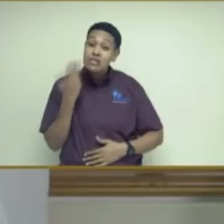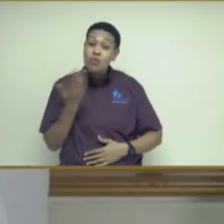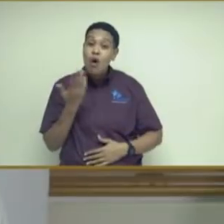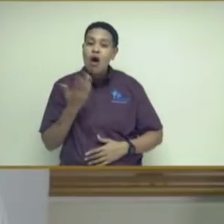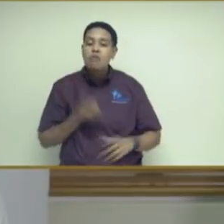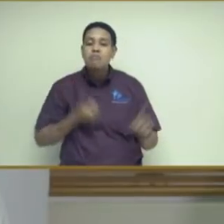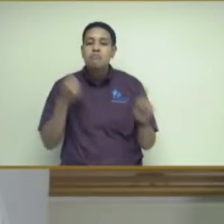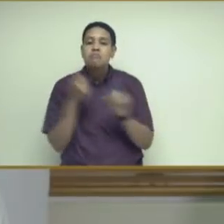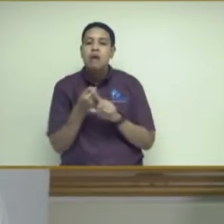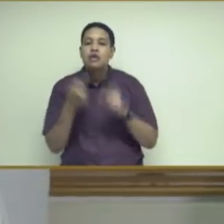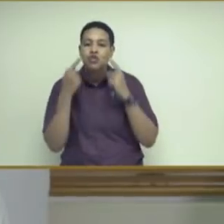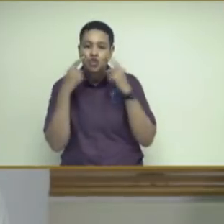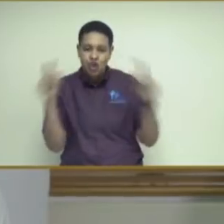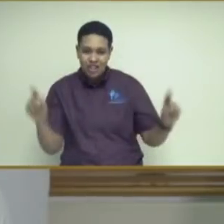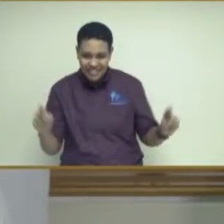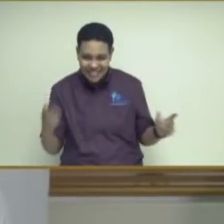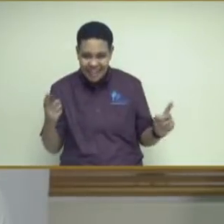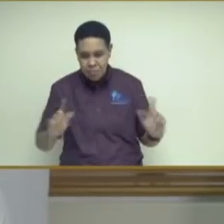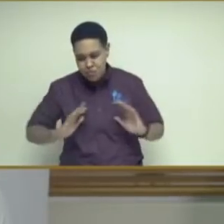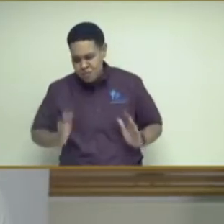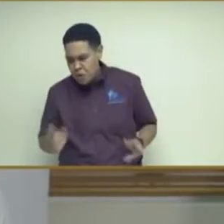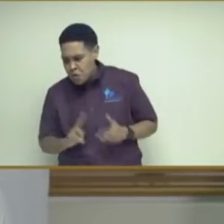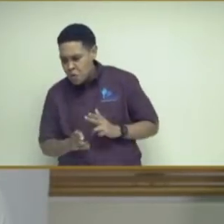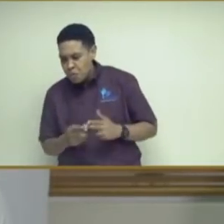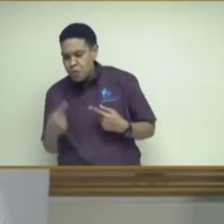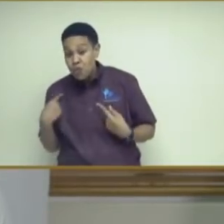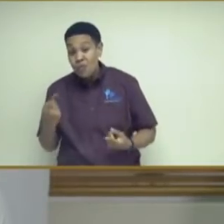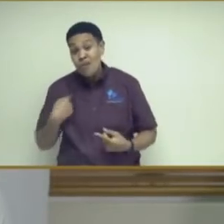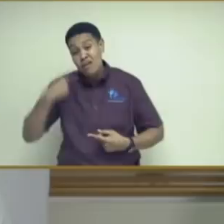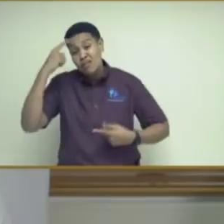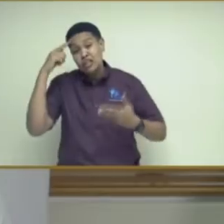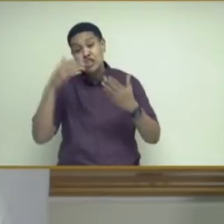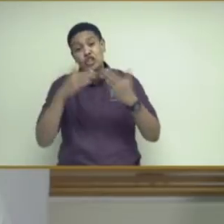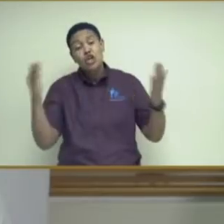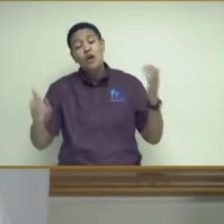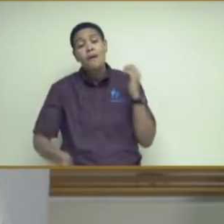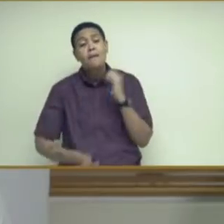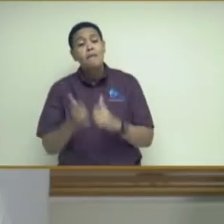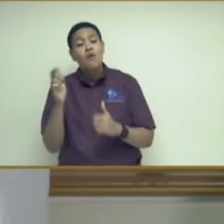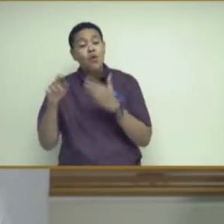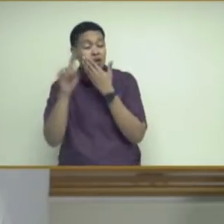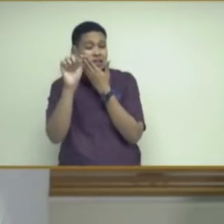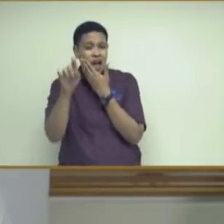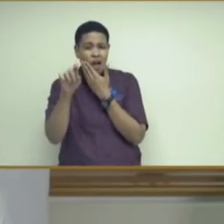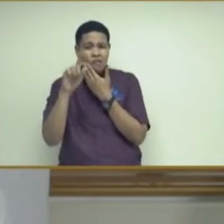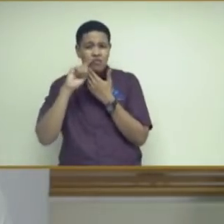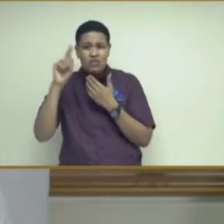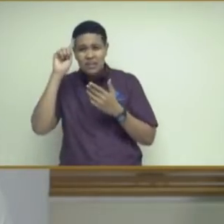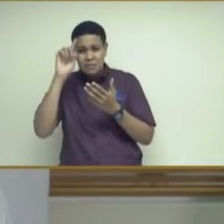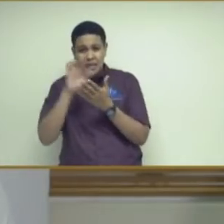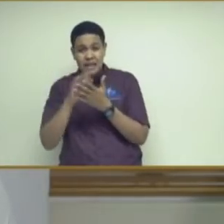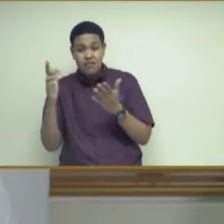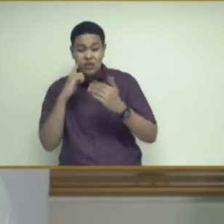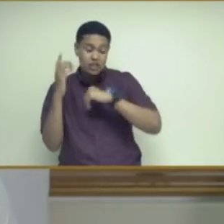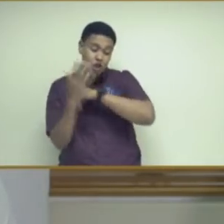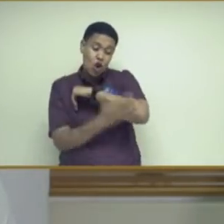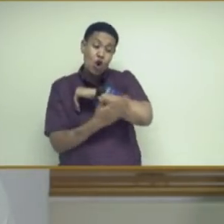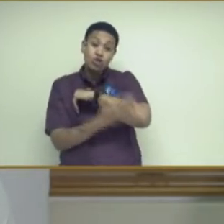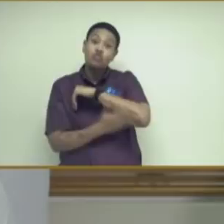success. In that, I think, generally speaking, one would have to conclude that as a